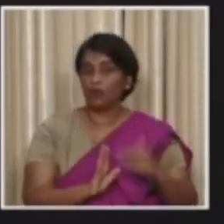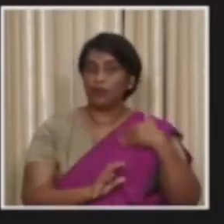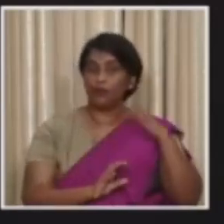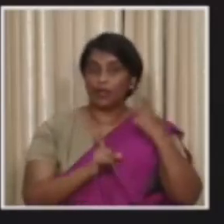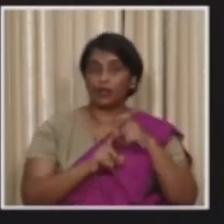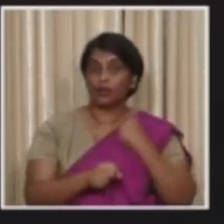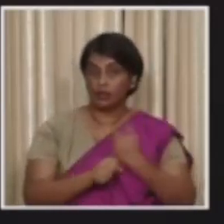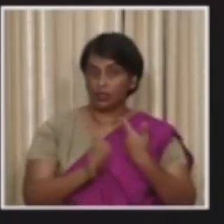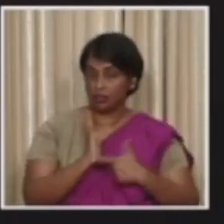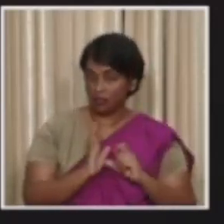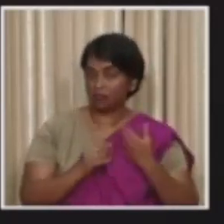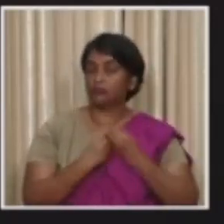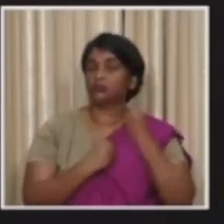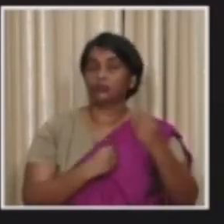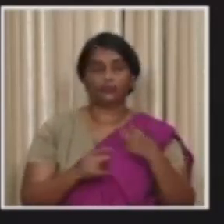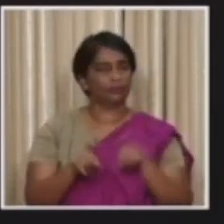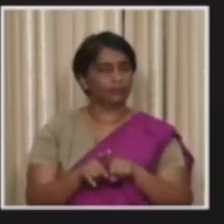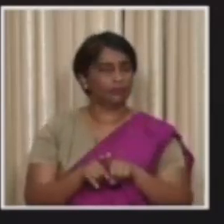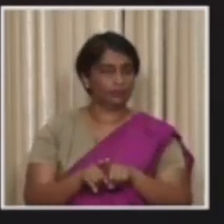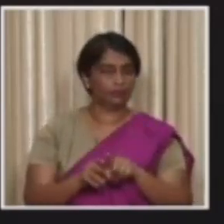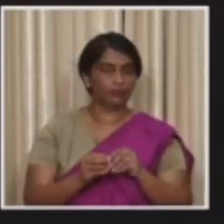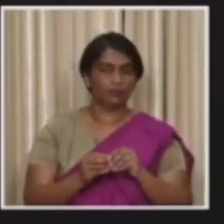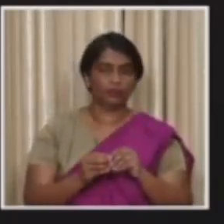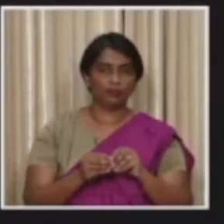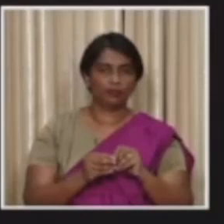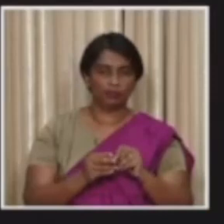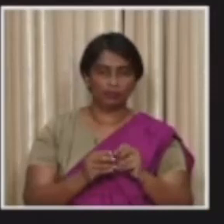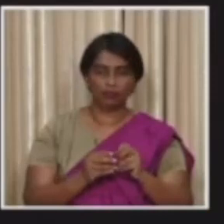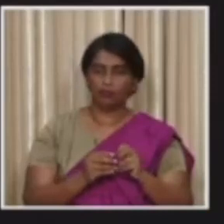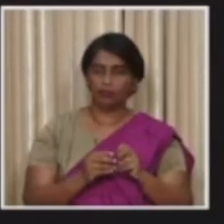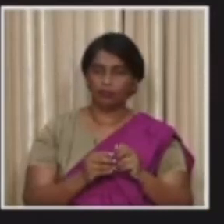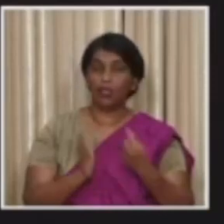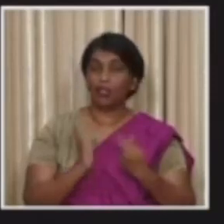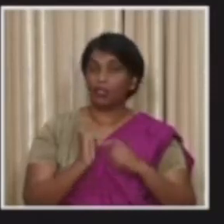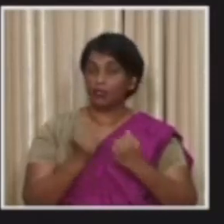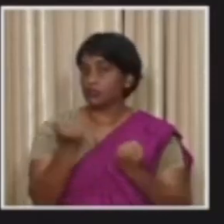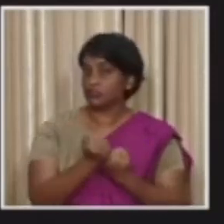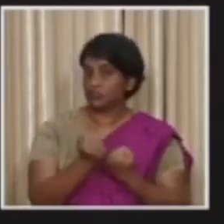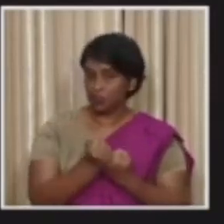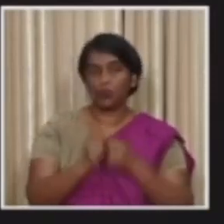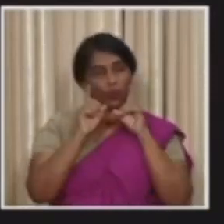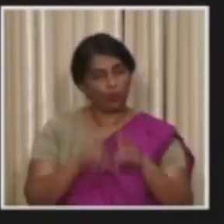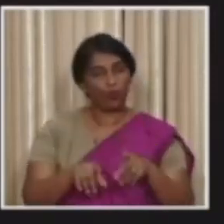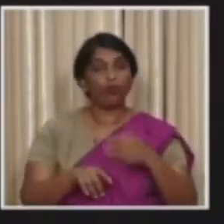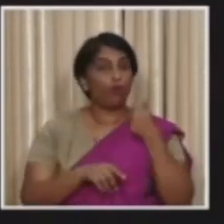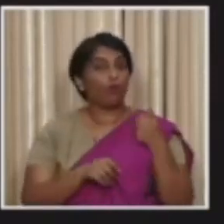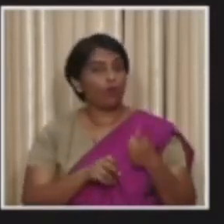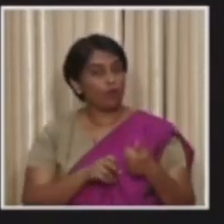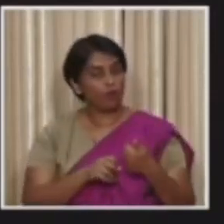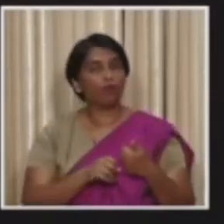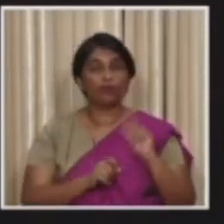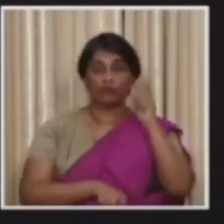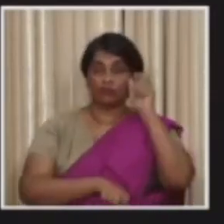technical training, maybe experienced officers who could do this. Number four is, we